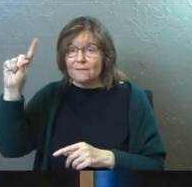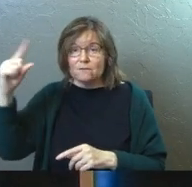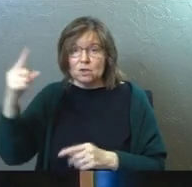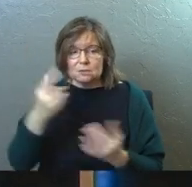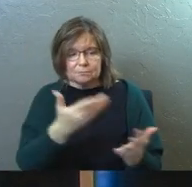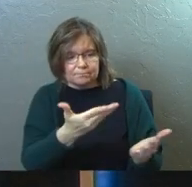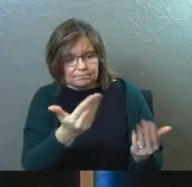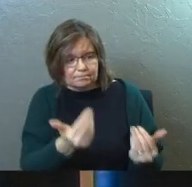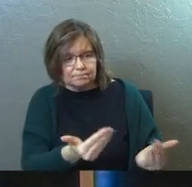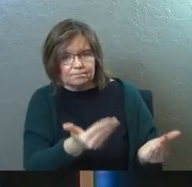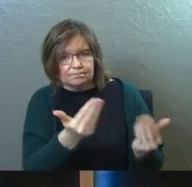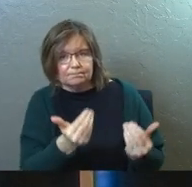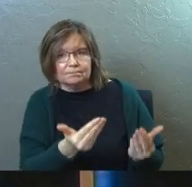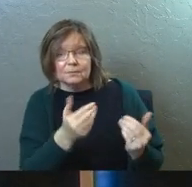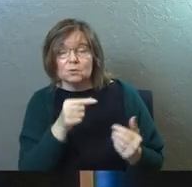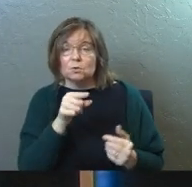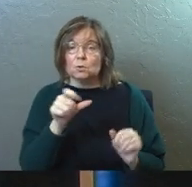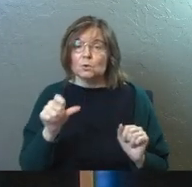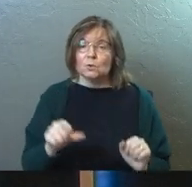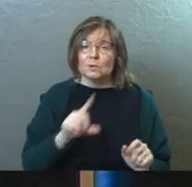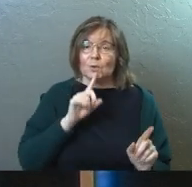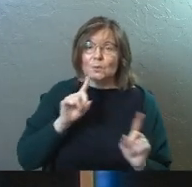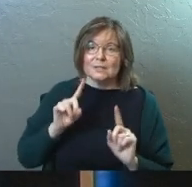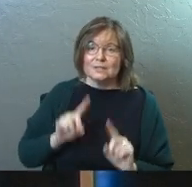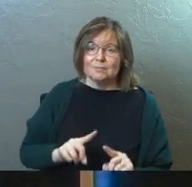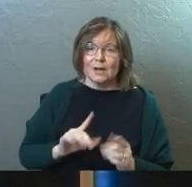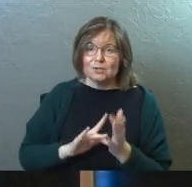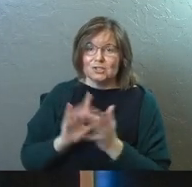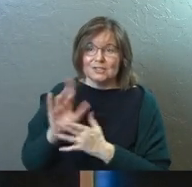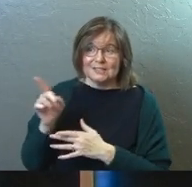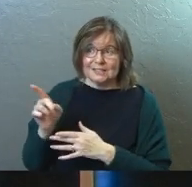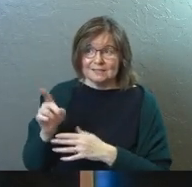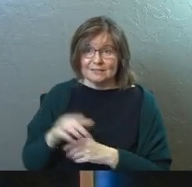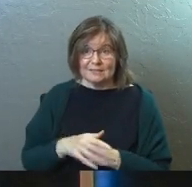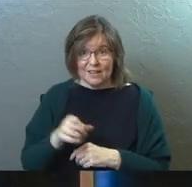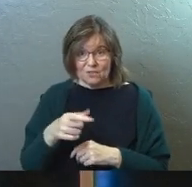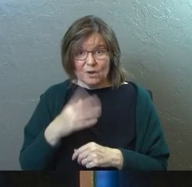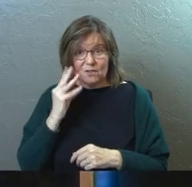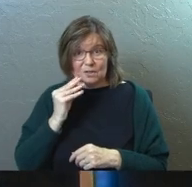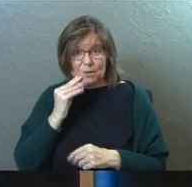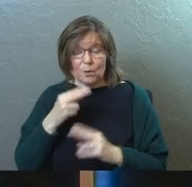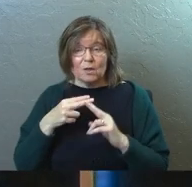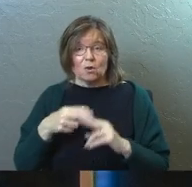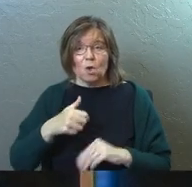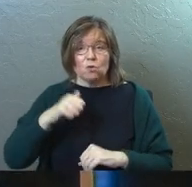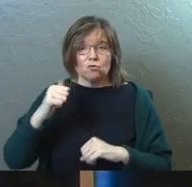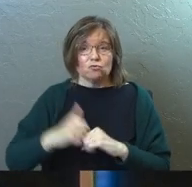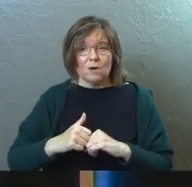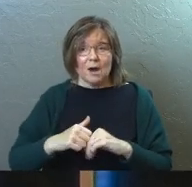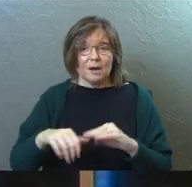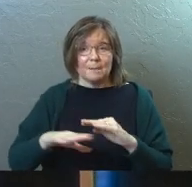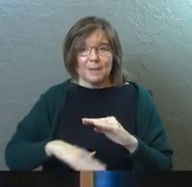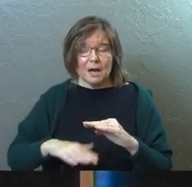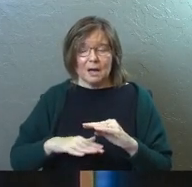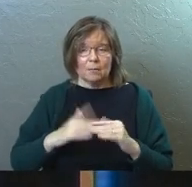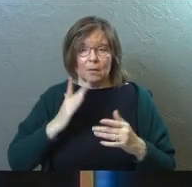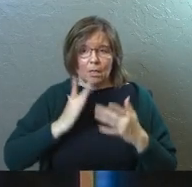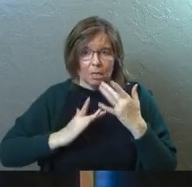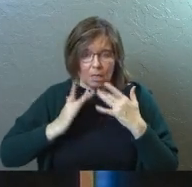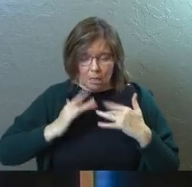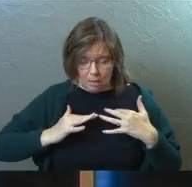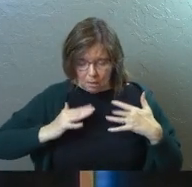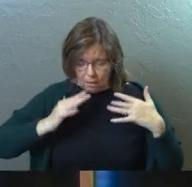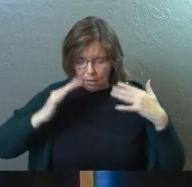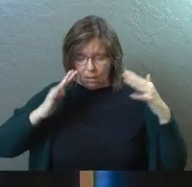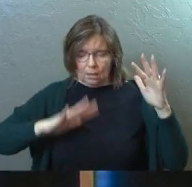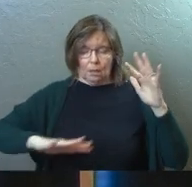first so that you could respond to Jesus. Ever hit rock bottom? God ever let you go through a trial